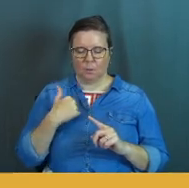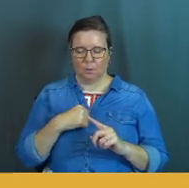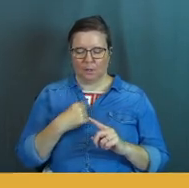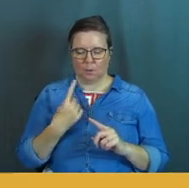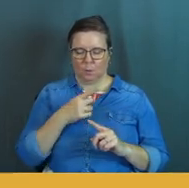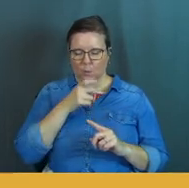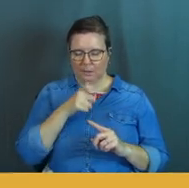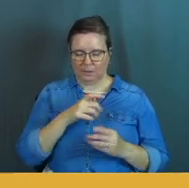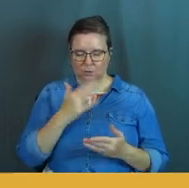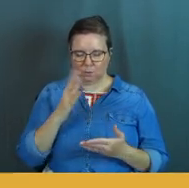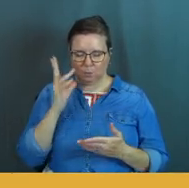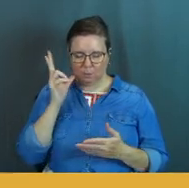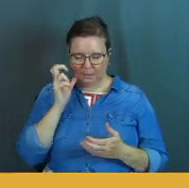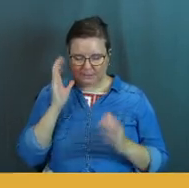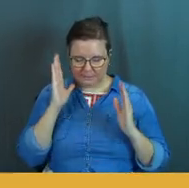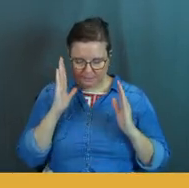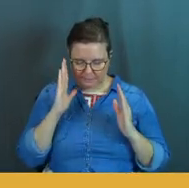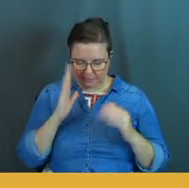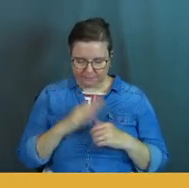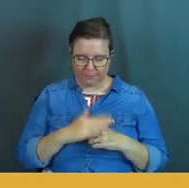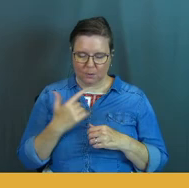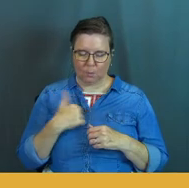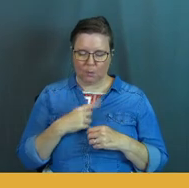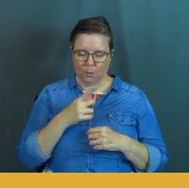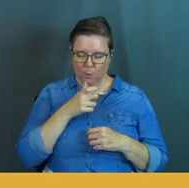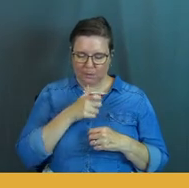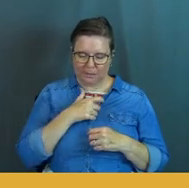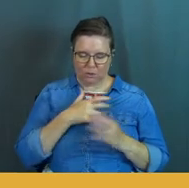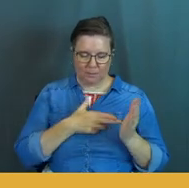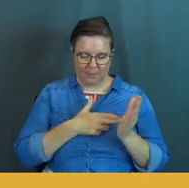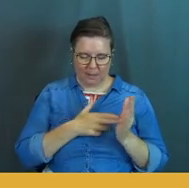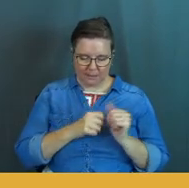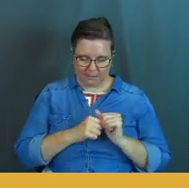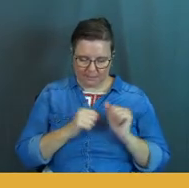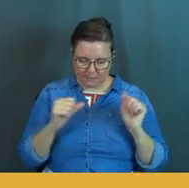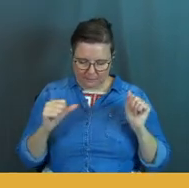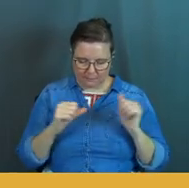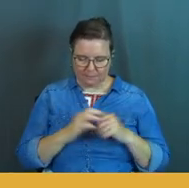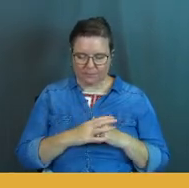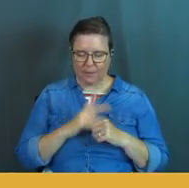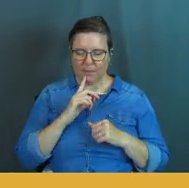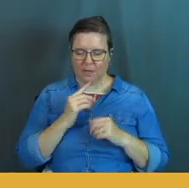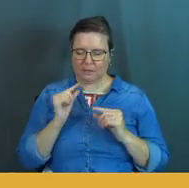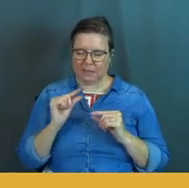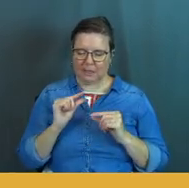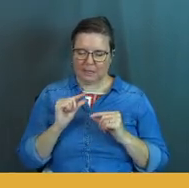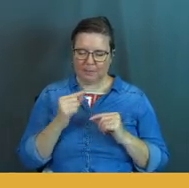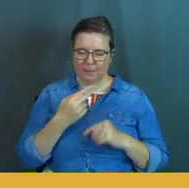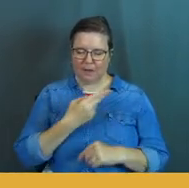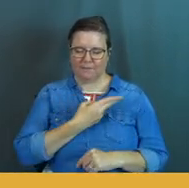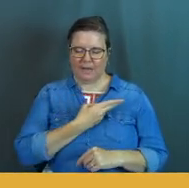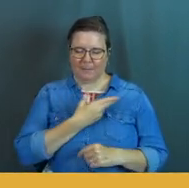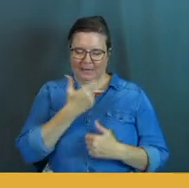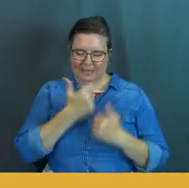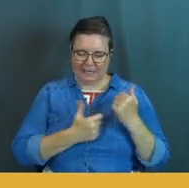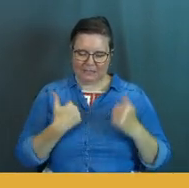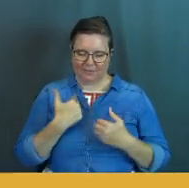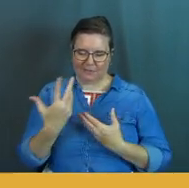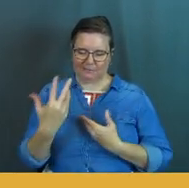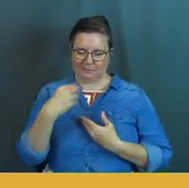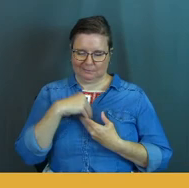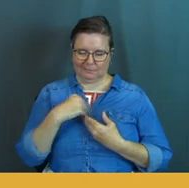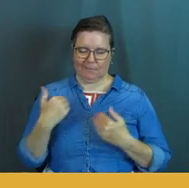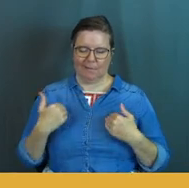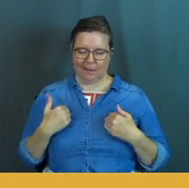we are the ones who need to listen. We're the ones who need to be honest. There's a little bit of Haman in every single one of us